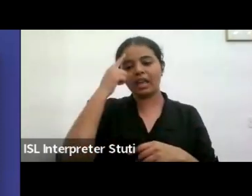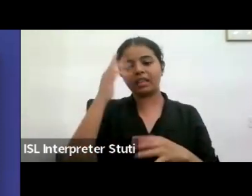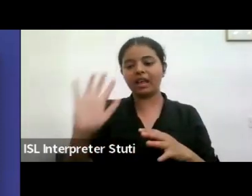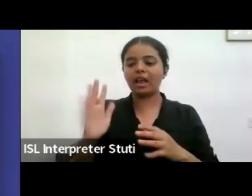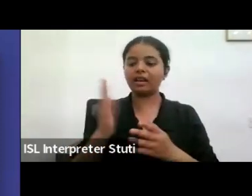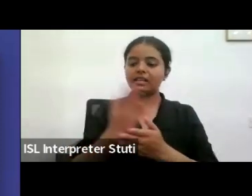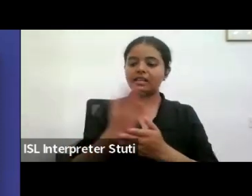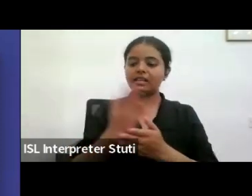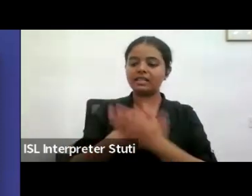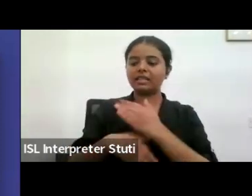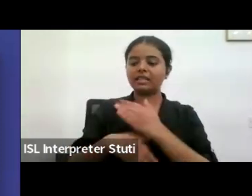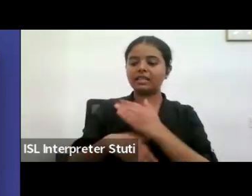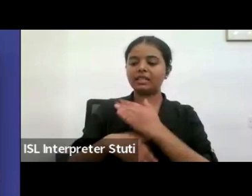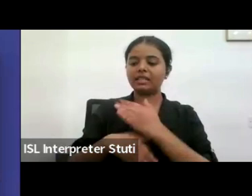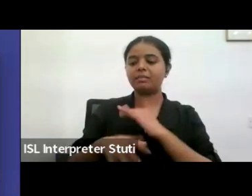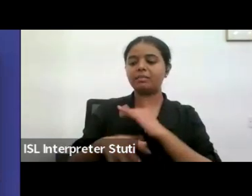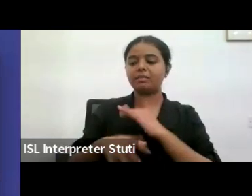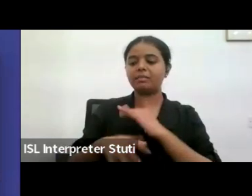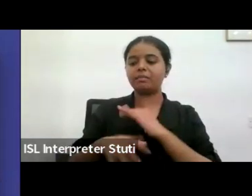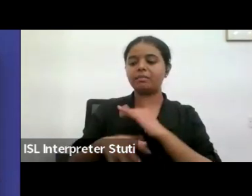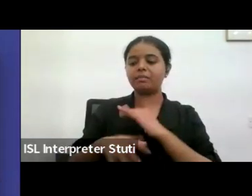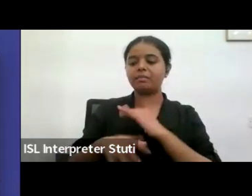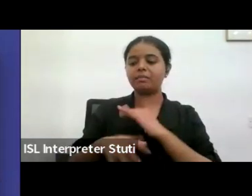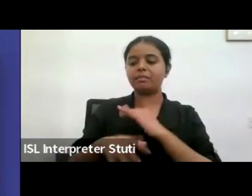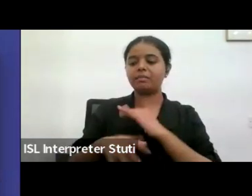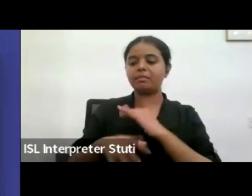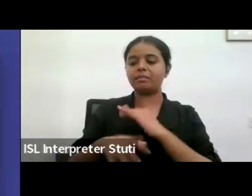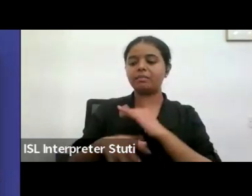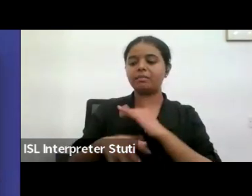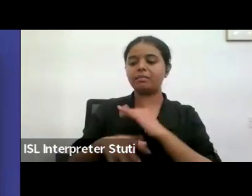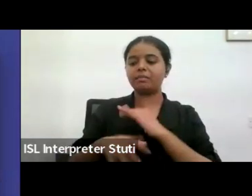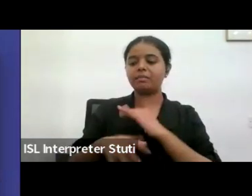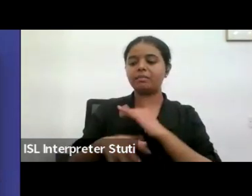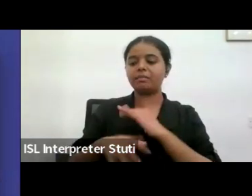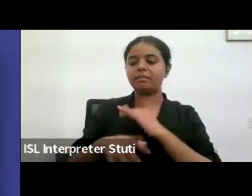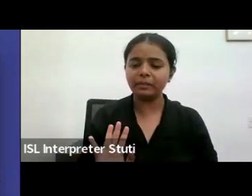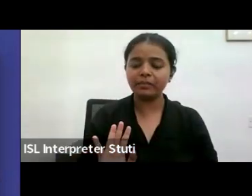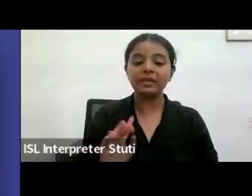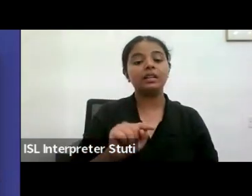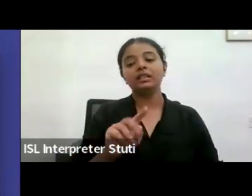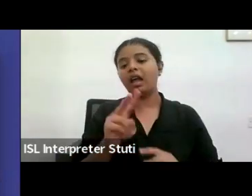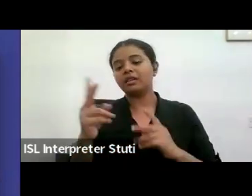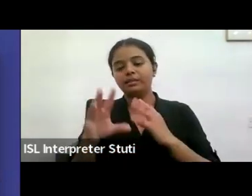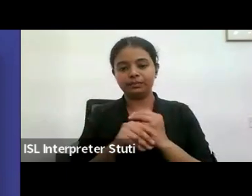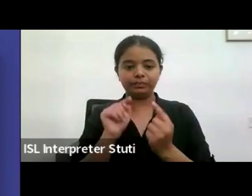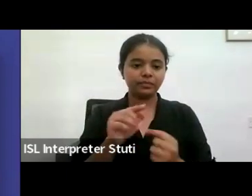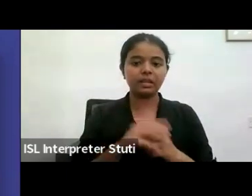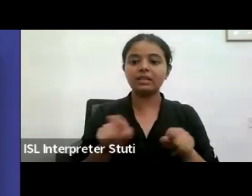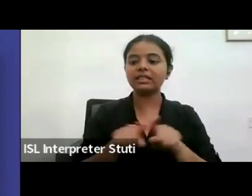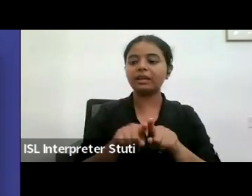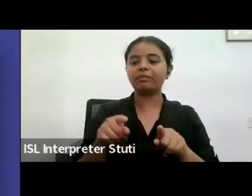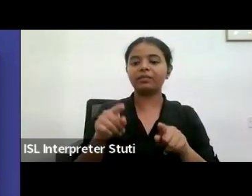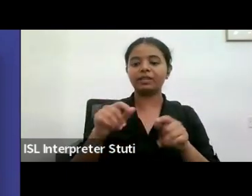condition. The other thing is that we also then look at all the institutions of society,